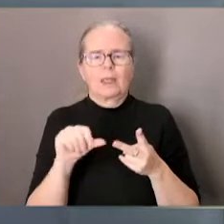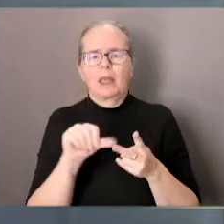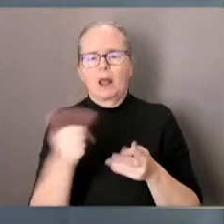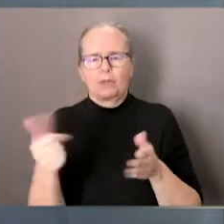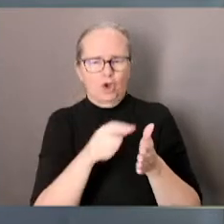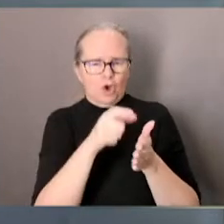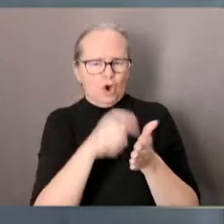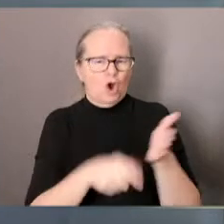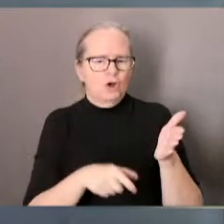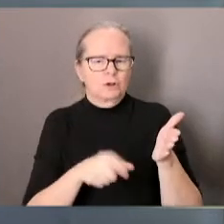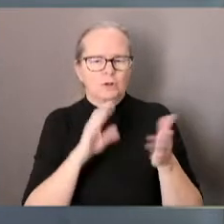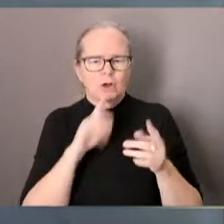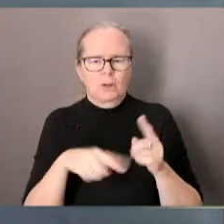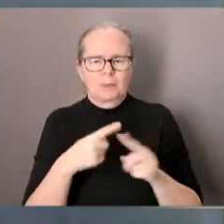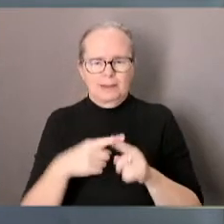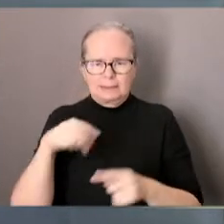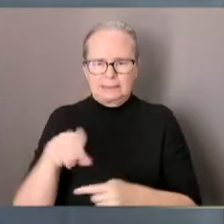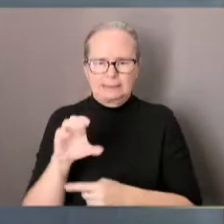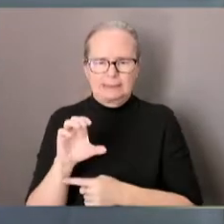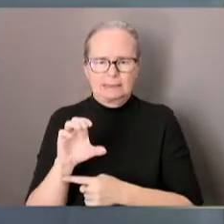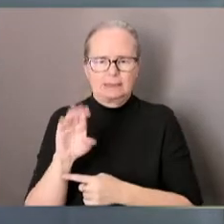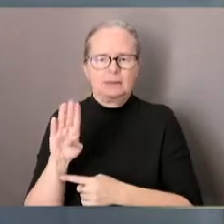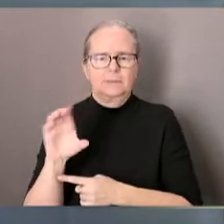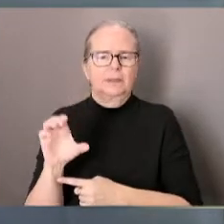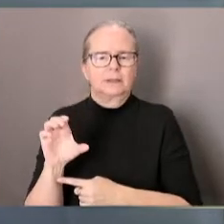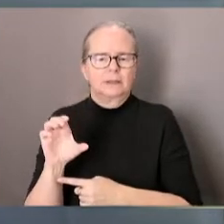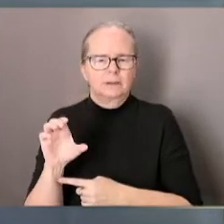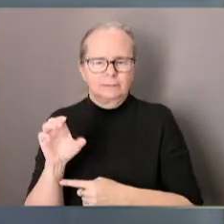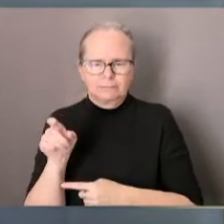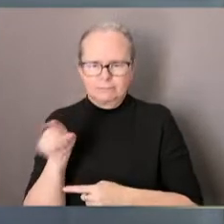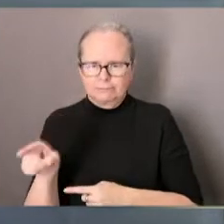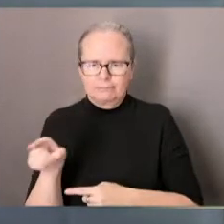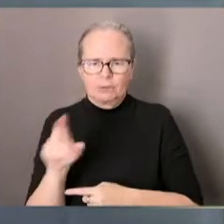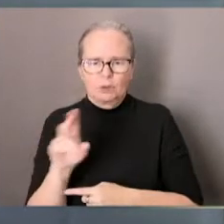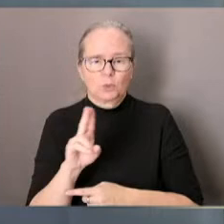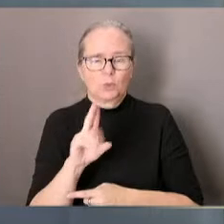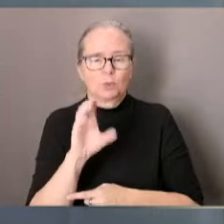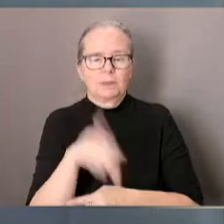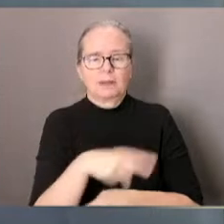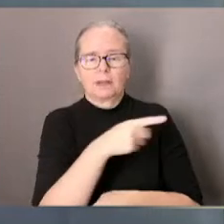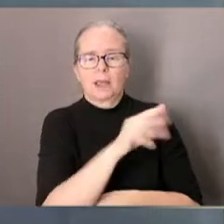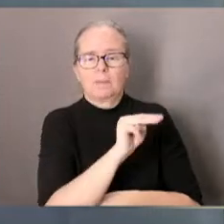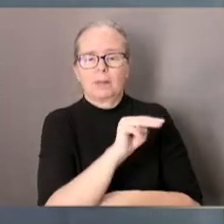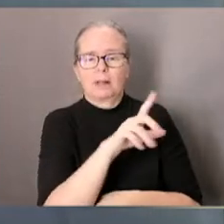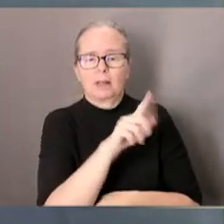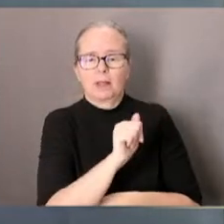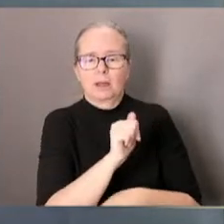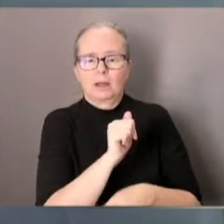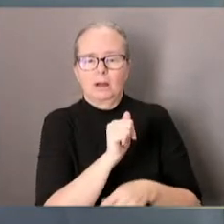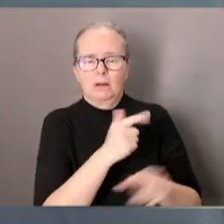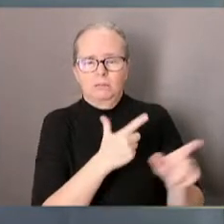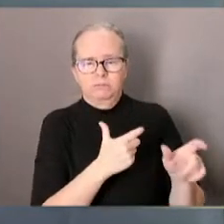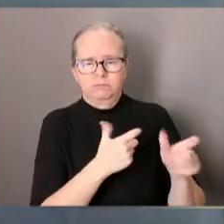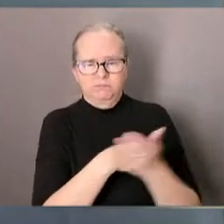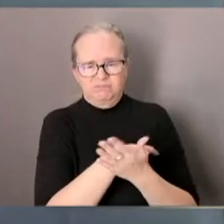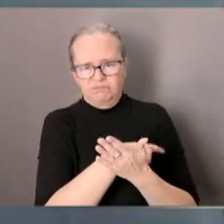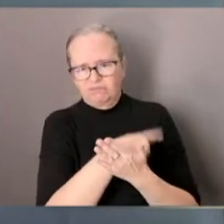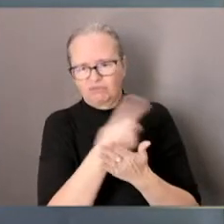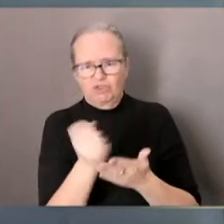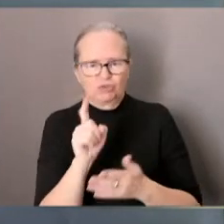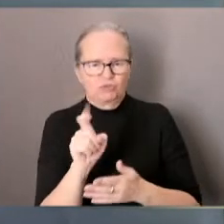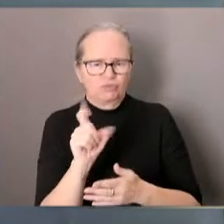UCP MLA wants to see 120 kilometer hour speed limit where I argued that it was difficult to determine whether or not the UCP